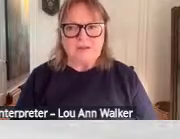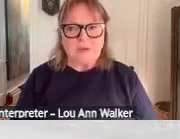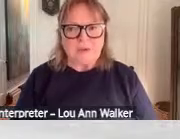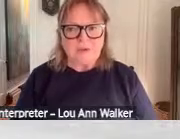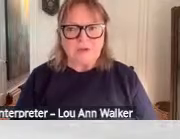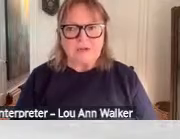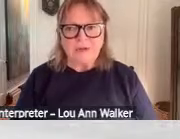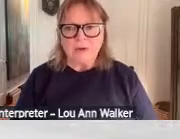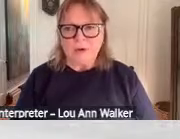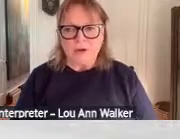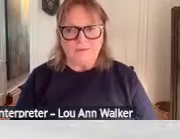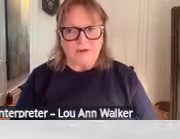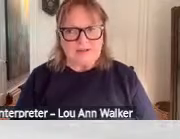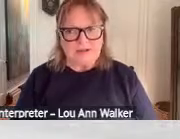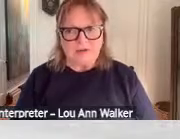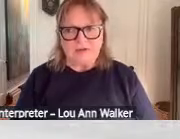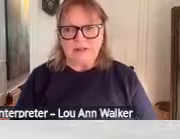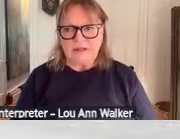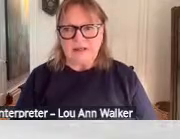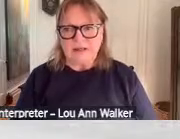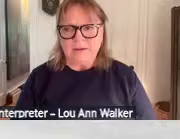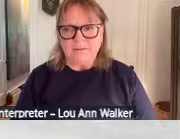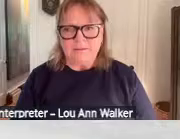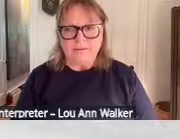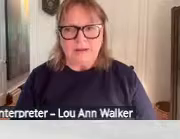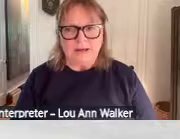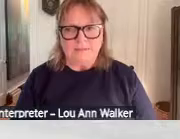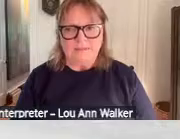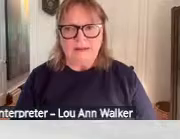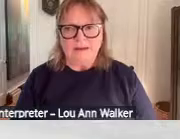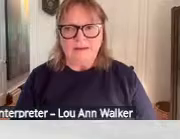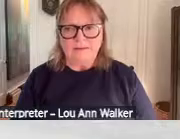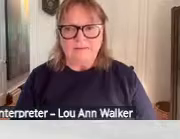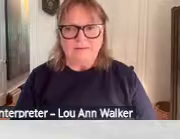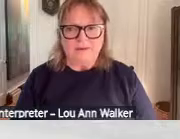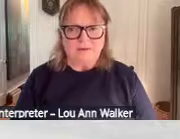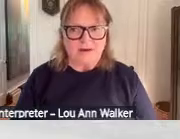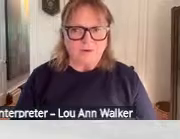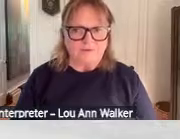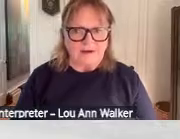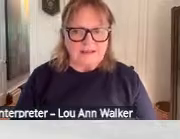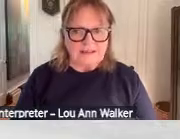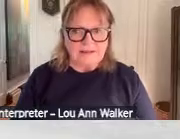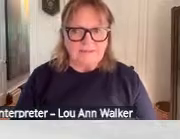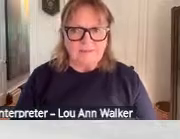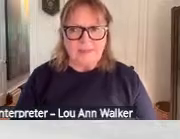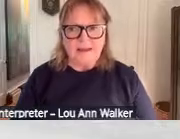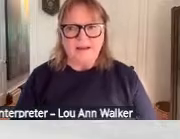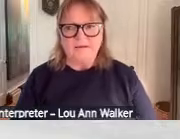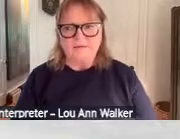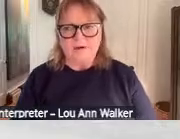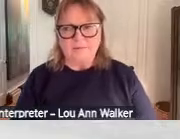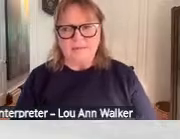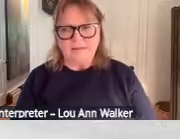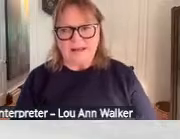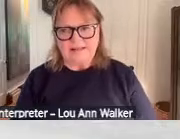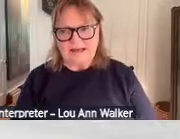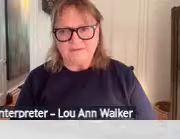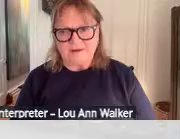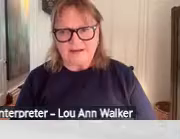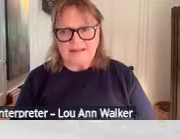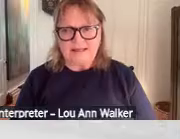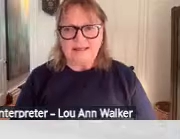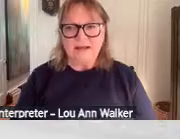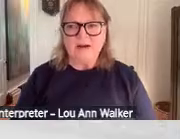the schools, all of those issues. From the federal funding, from the